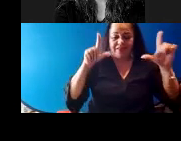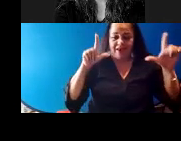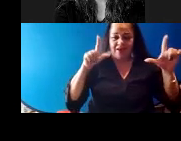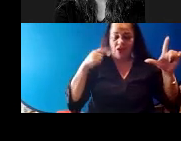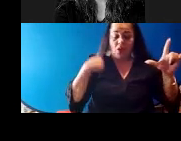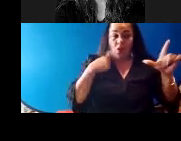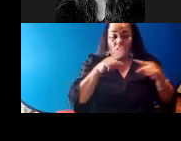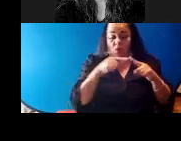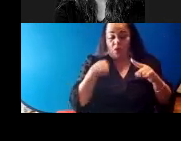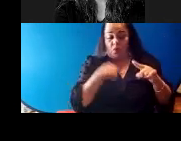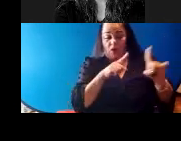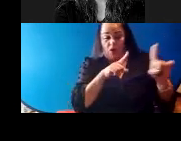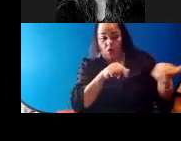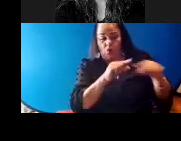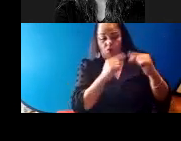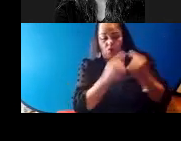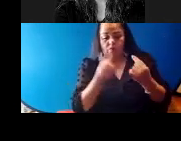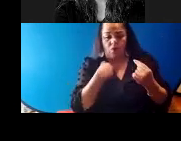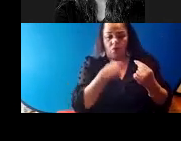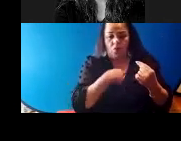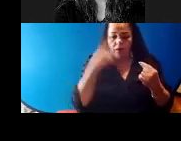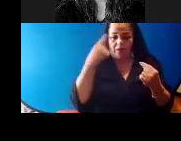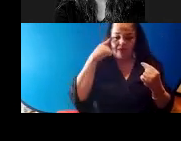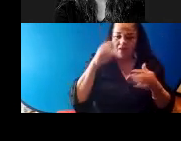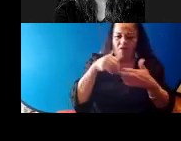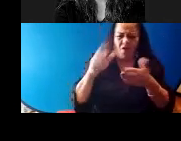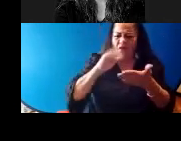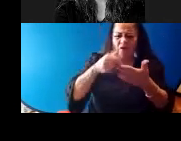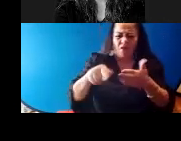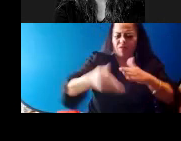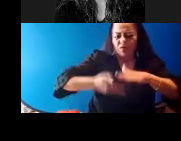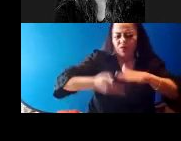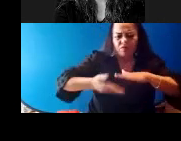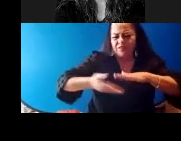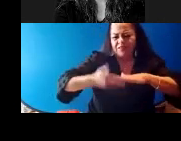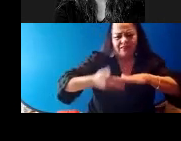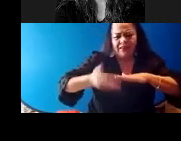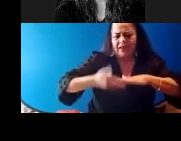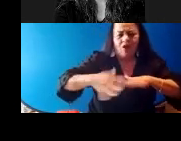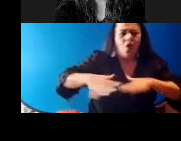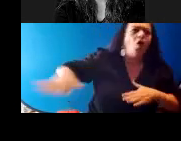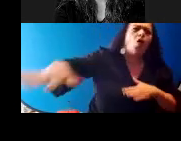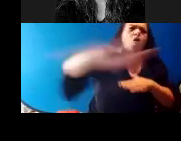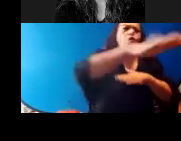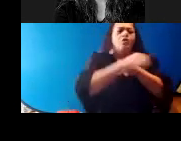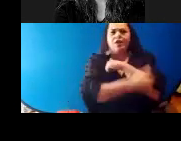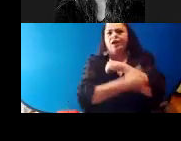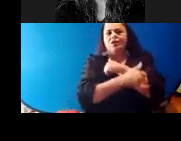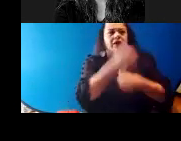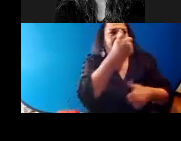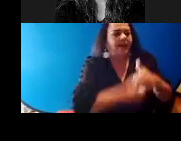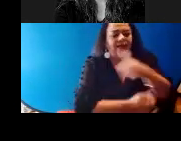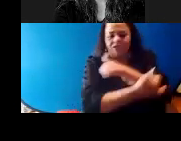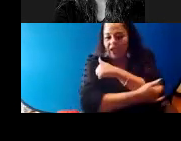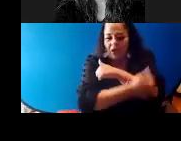groups, this is where we think all groups can shift. You all are facilitating yourselves, collaborators are facilitating all around the country, in every county you all are